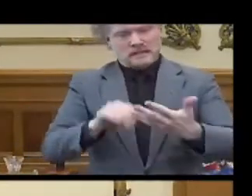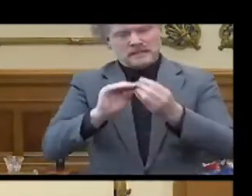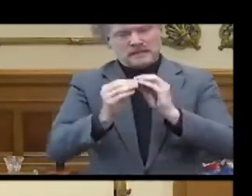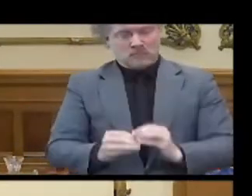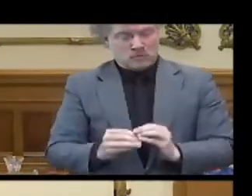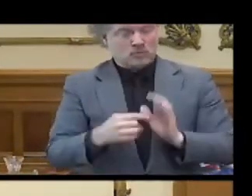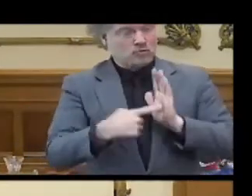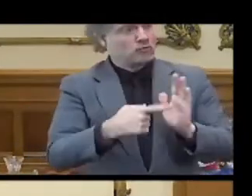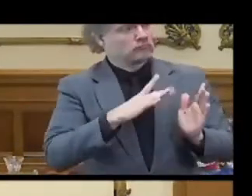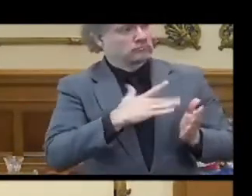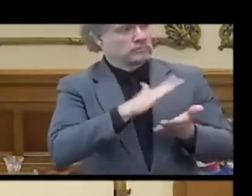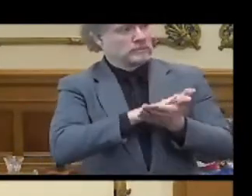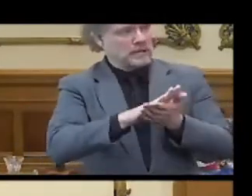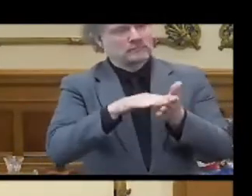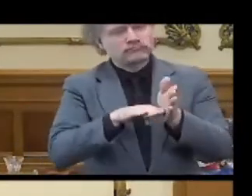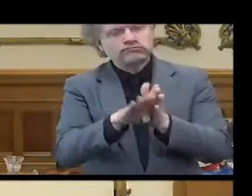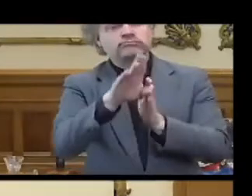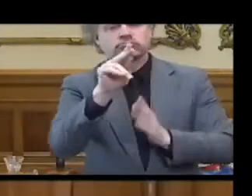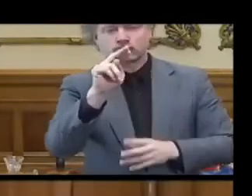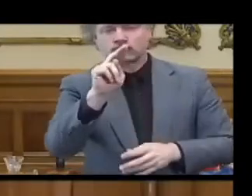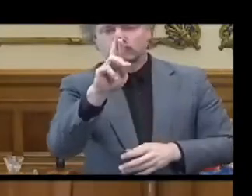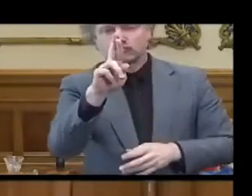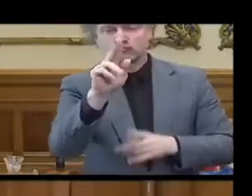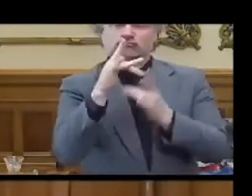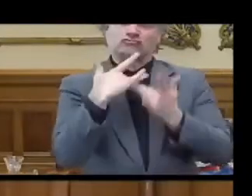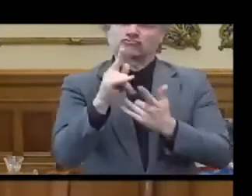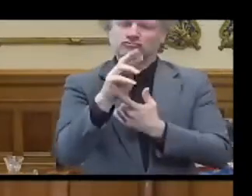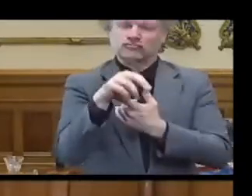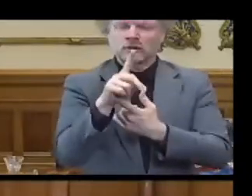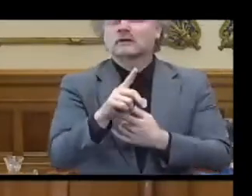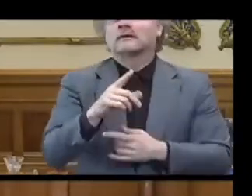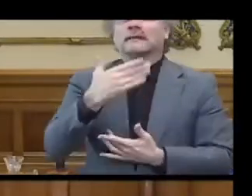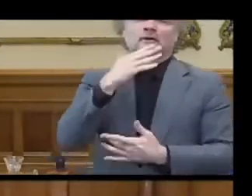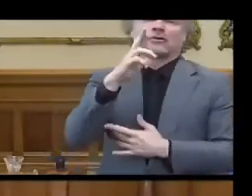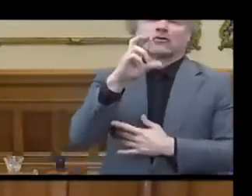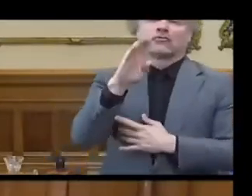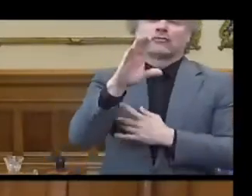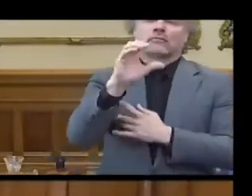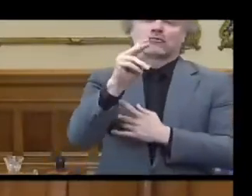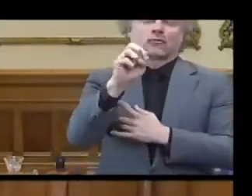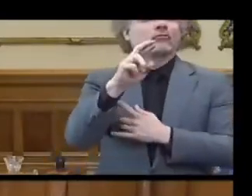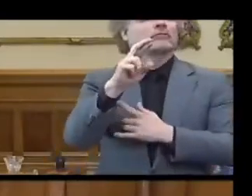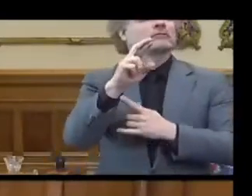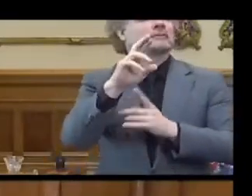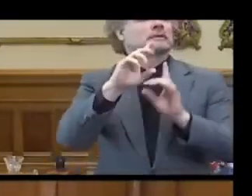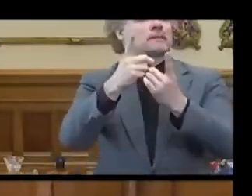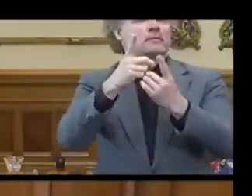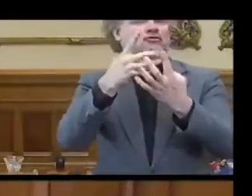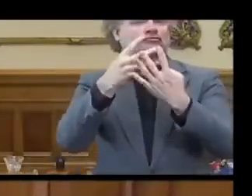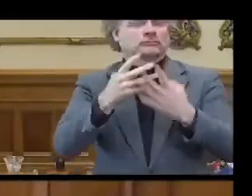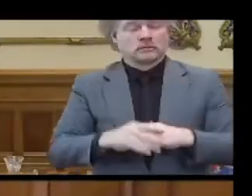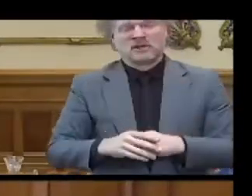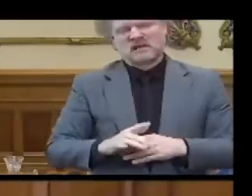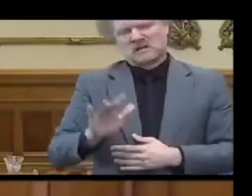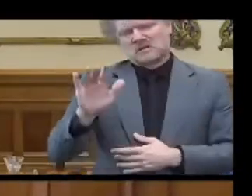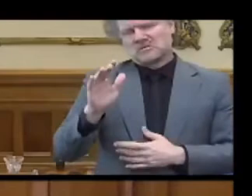a good trend. Could you share them? Thank you, Governor. Rob Carter, Department of Correction. Of the roughly